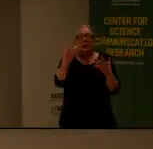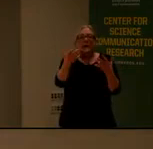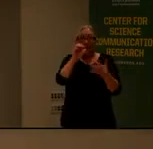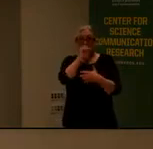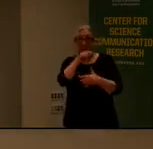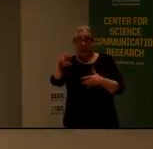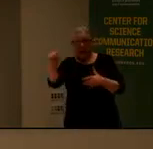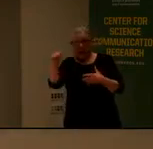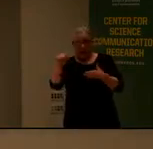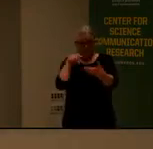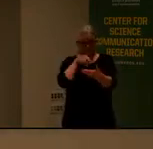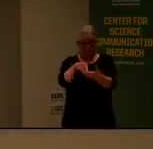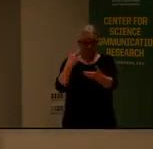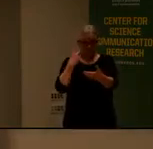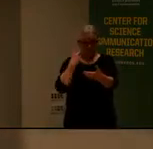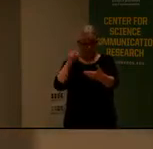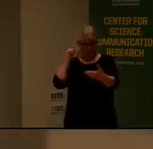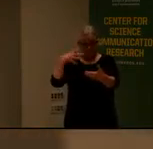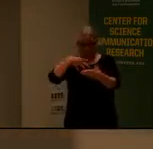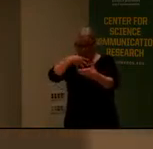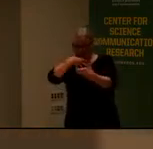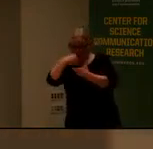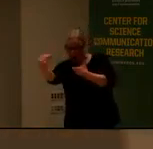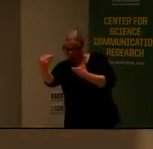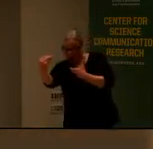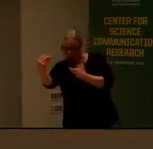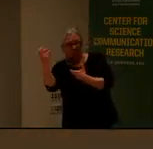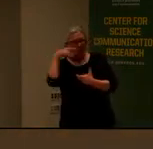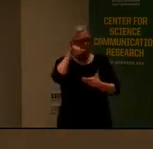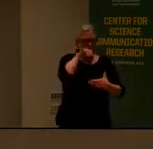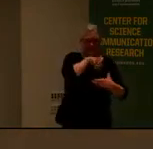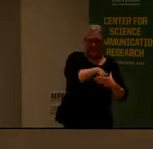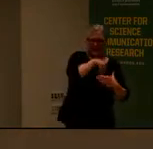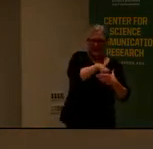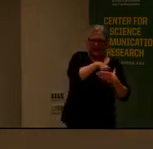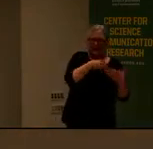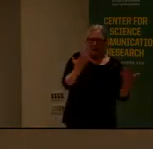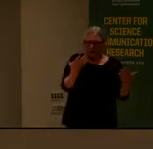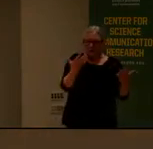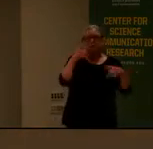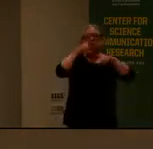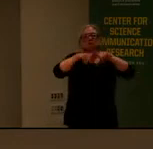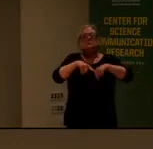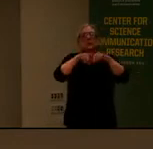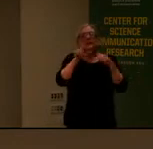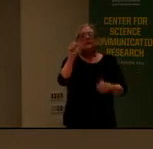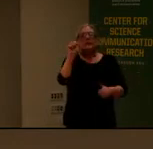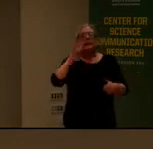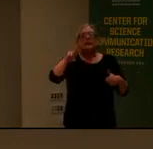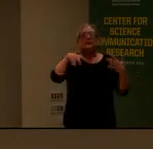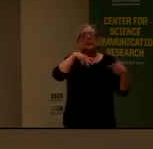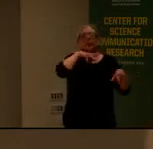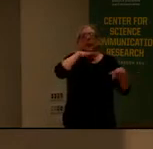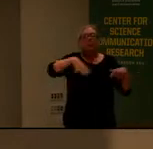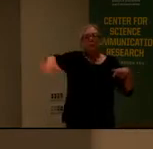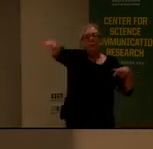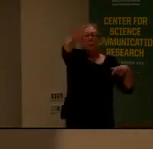determine outdoor activity and exposure? You guys know that better than anyone, given your wildfire smoke